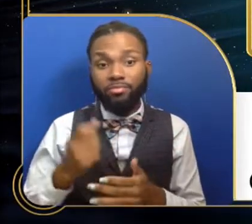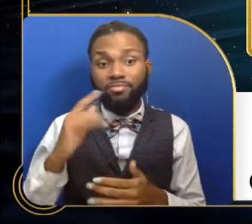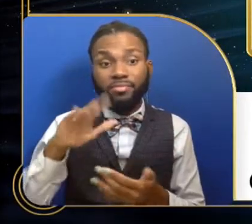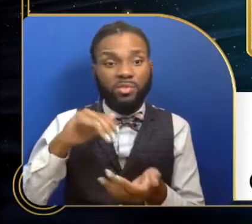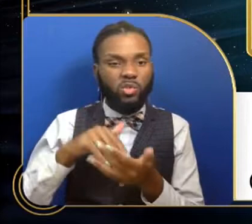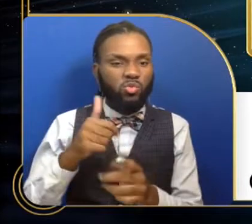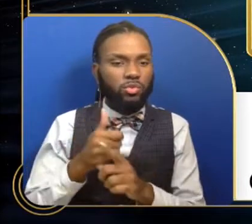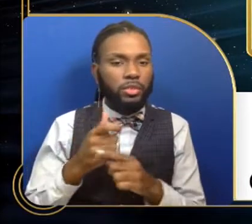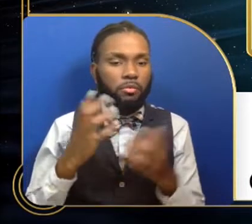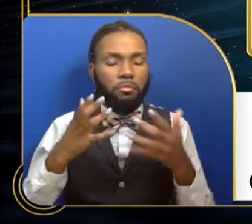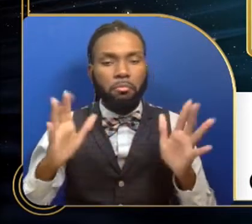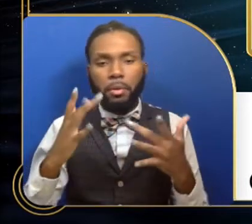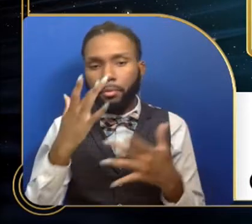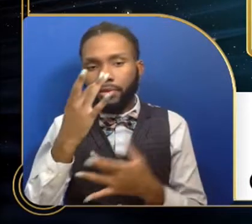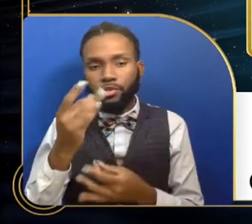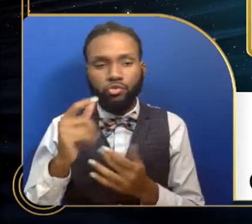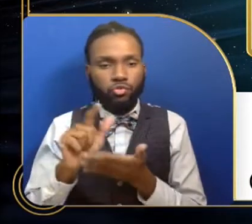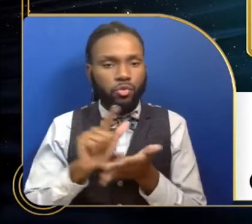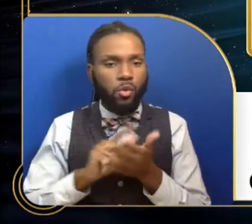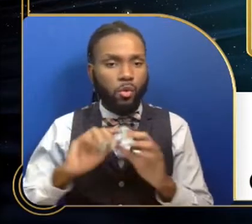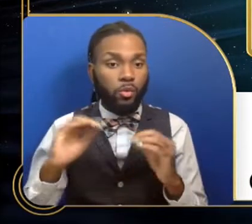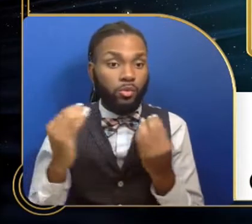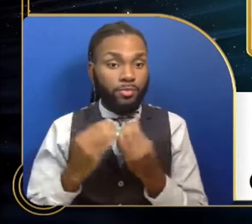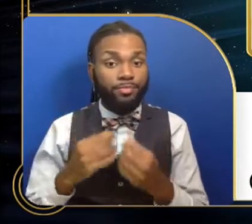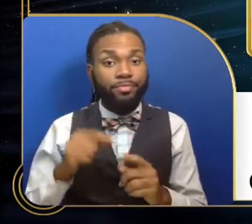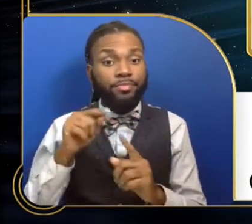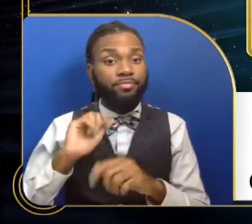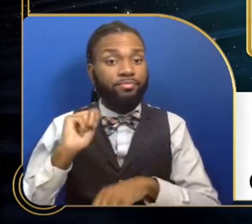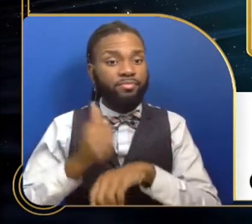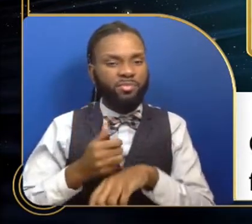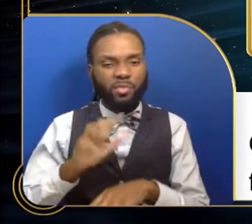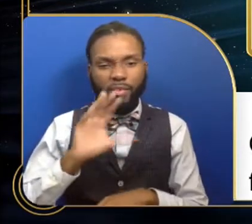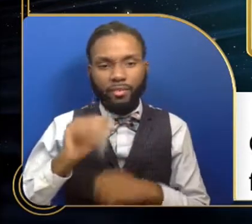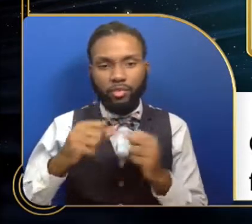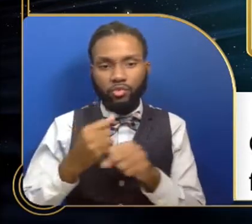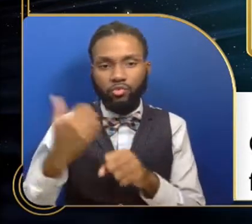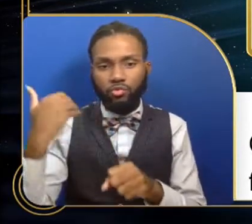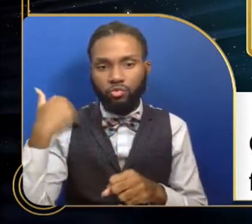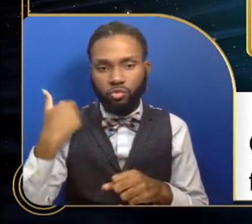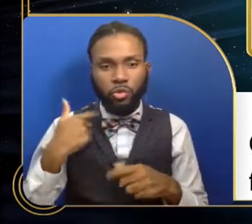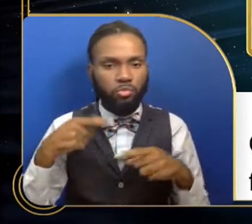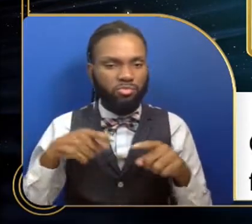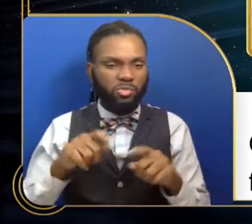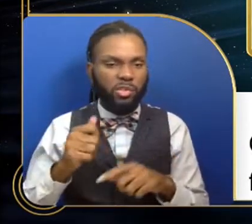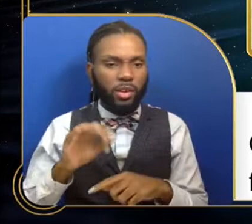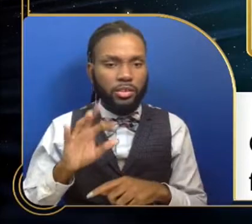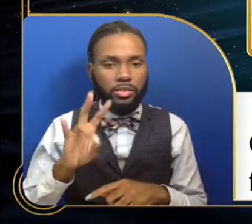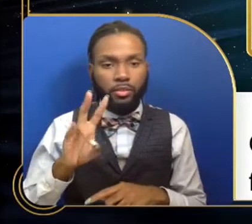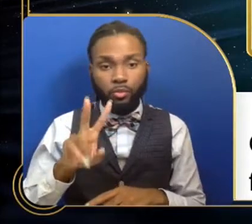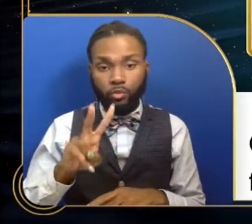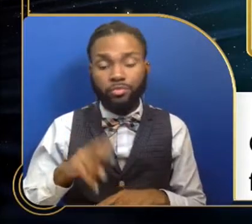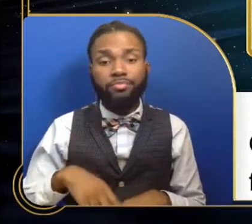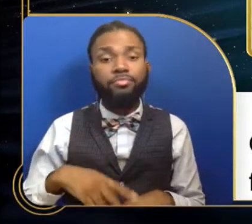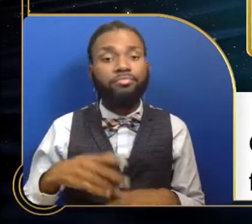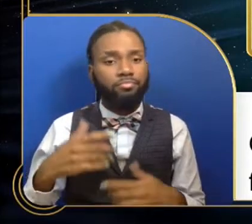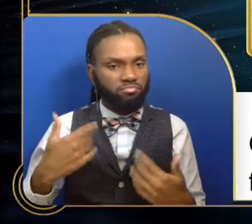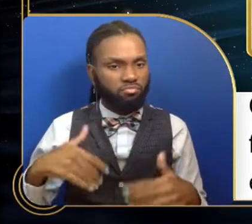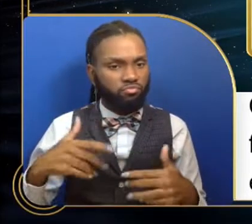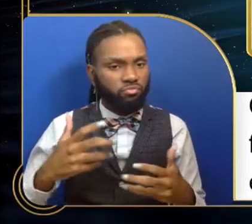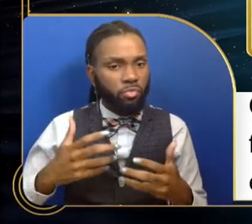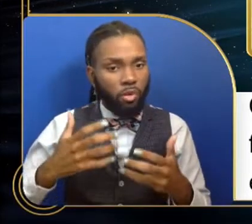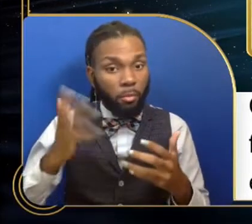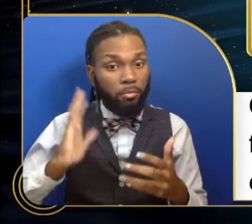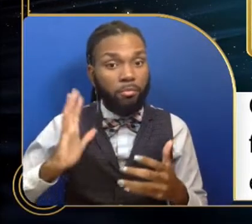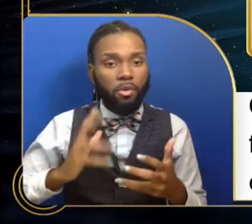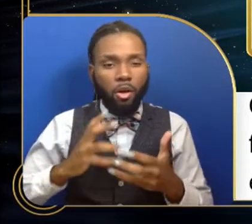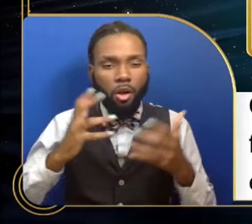law organization. It was founded 50 years ago in 1972. There were a lot of events that were